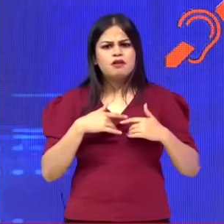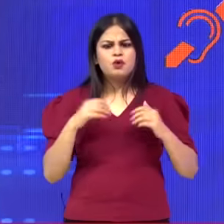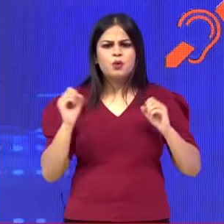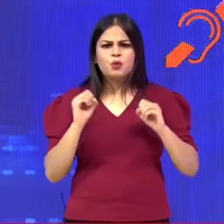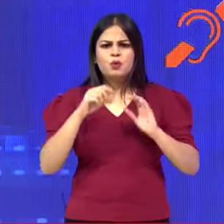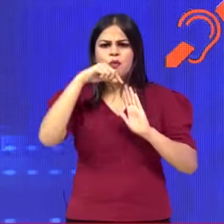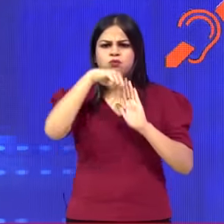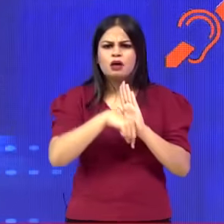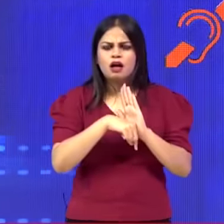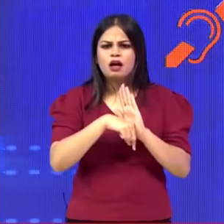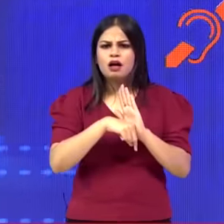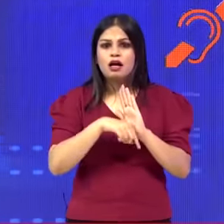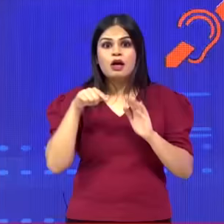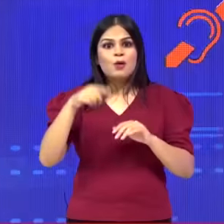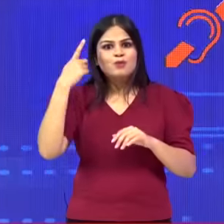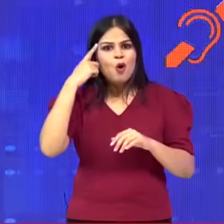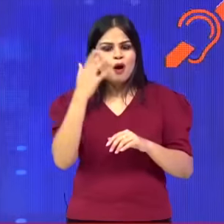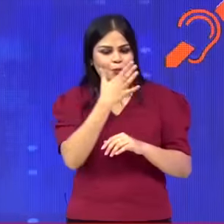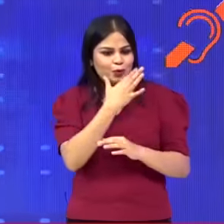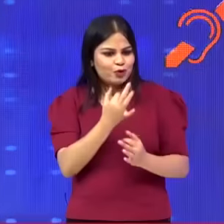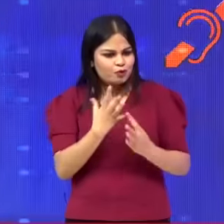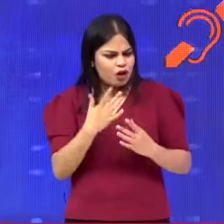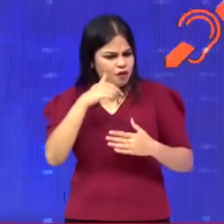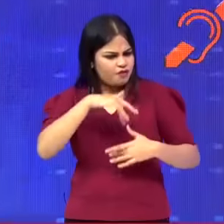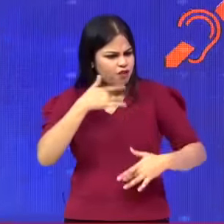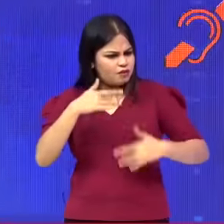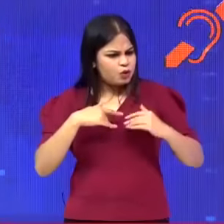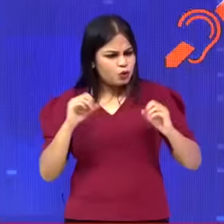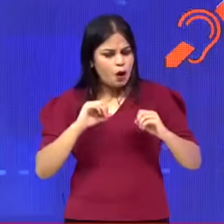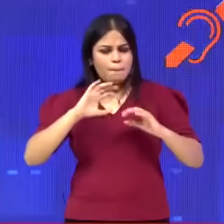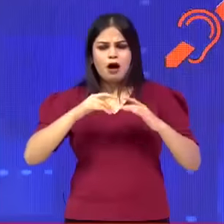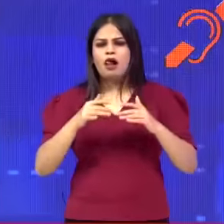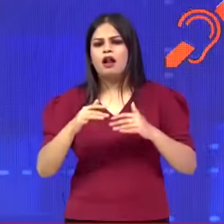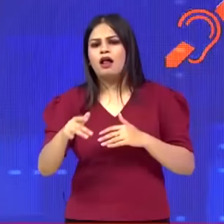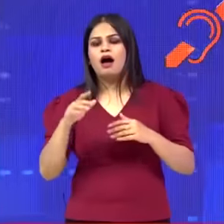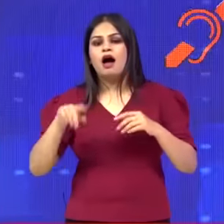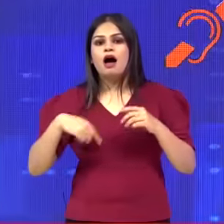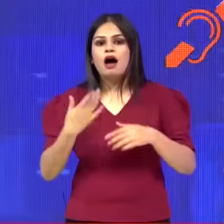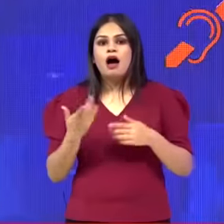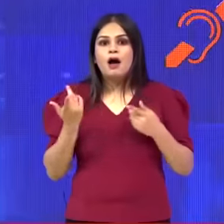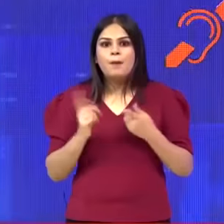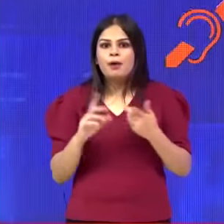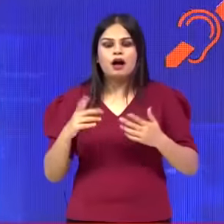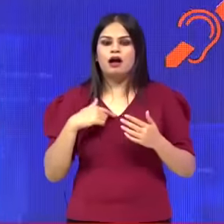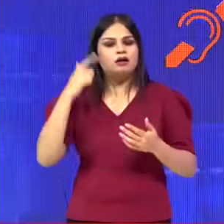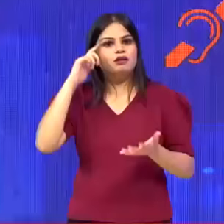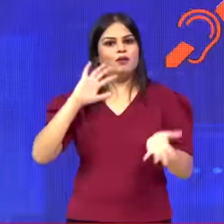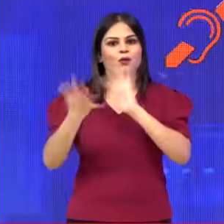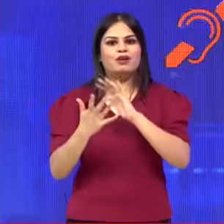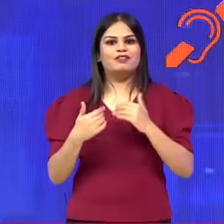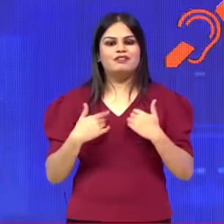that I'm that the niceness, or phir hanging out with Suraj Barjatya for some time, phir